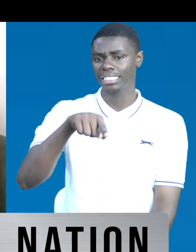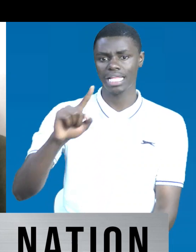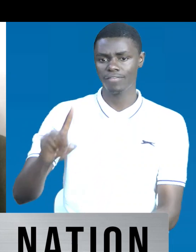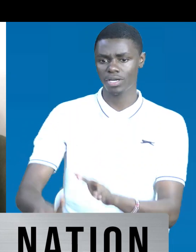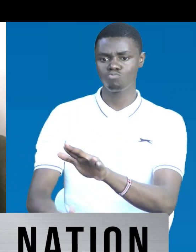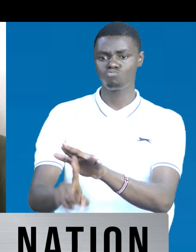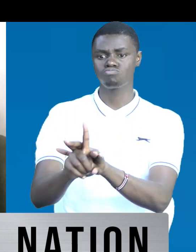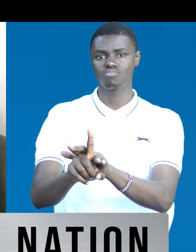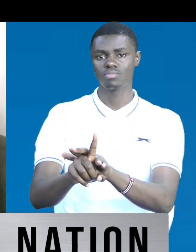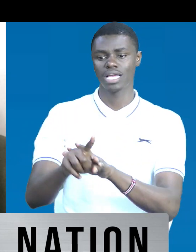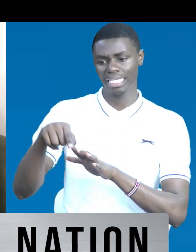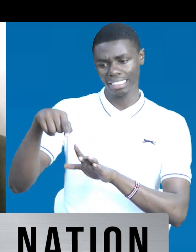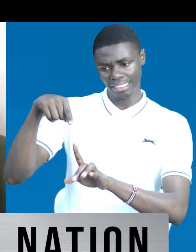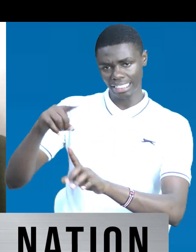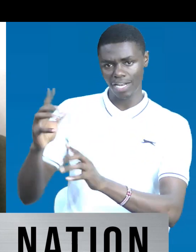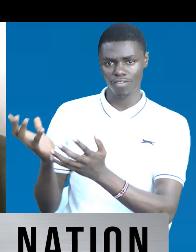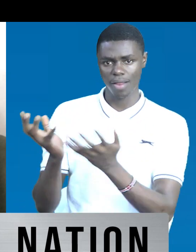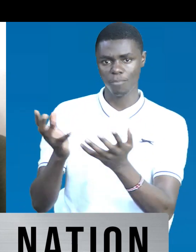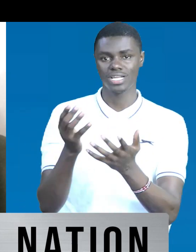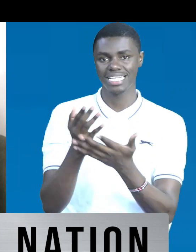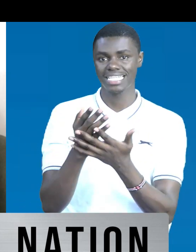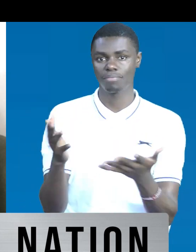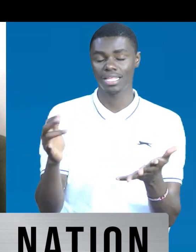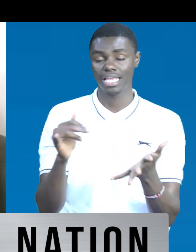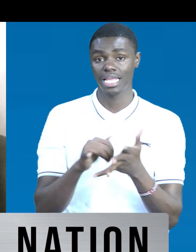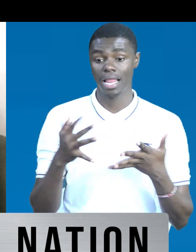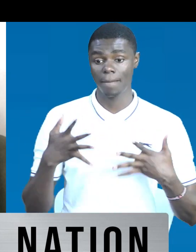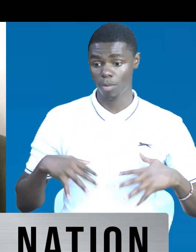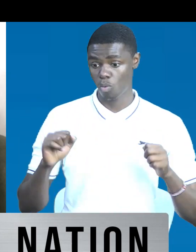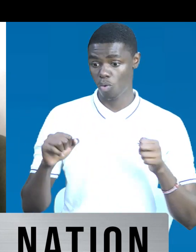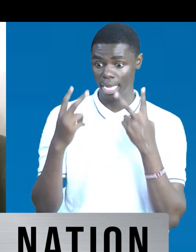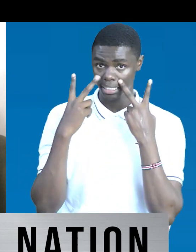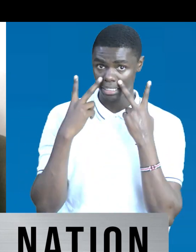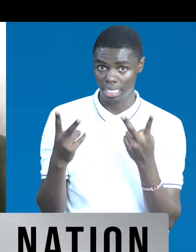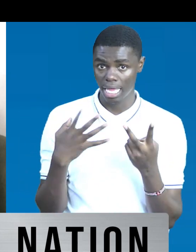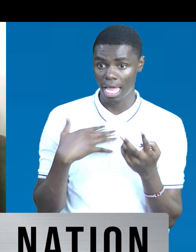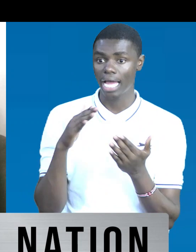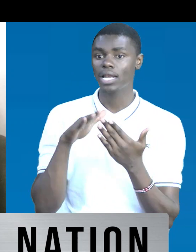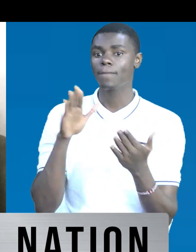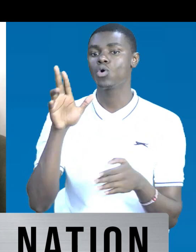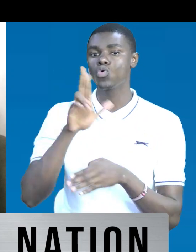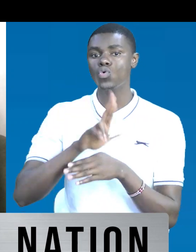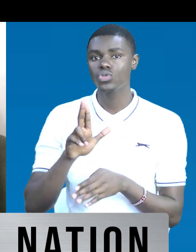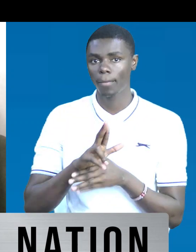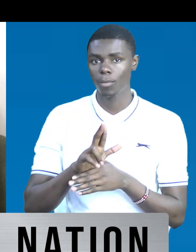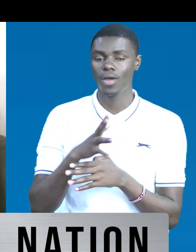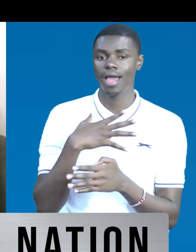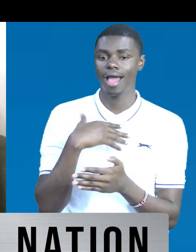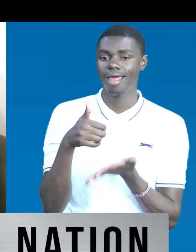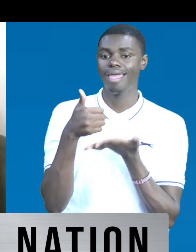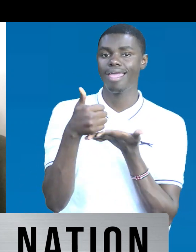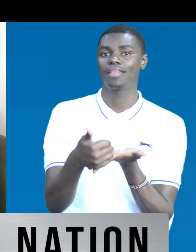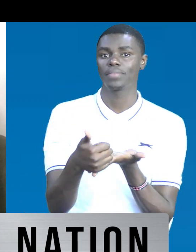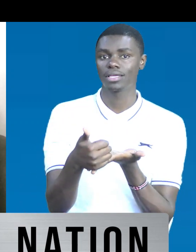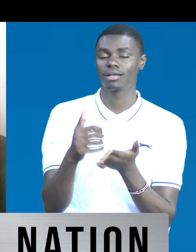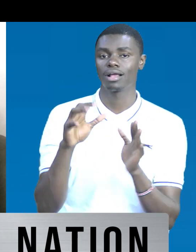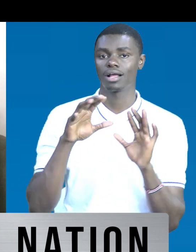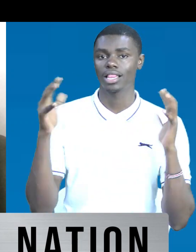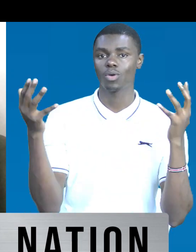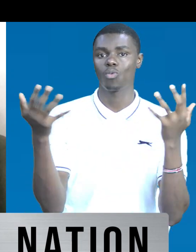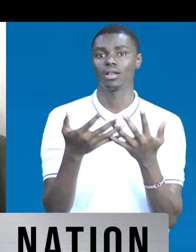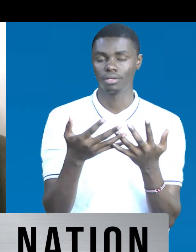prominently as somebody who's brought in something that people can see and is more usable and helping the